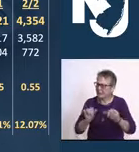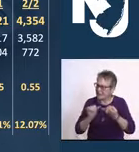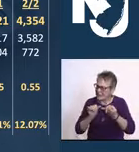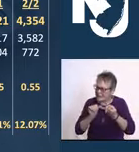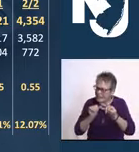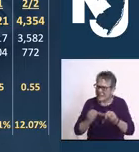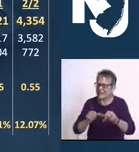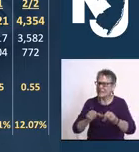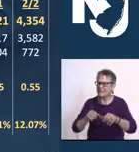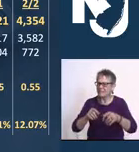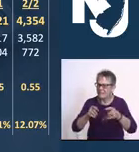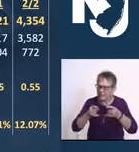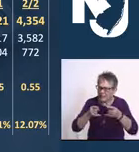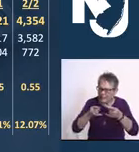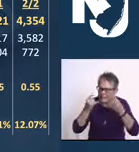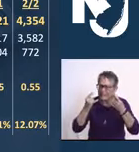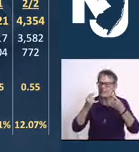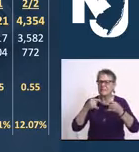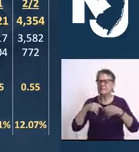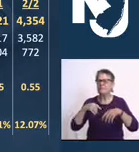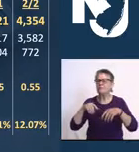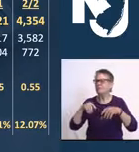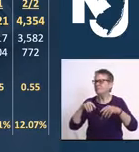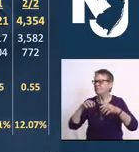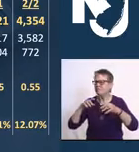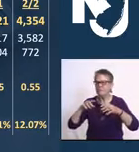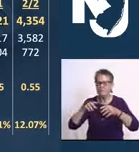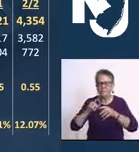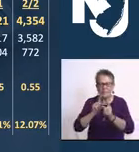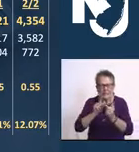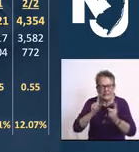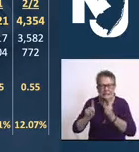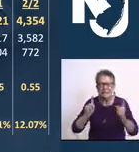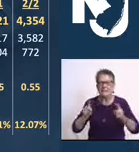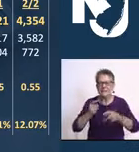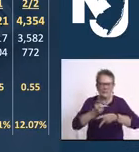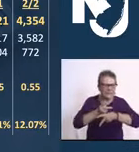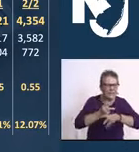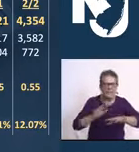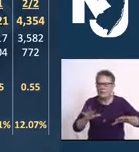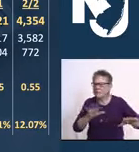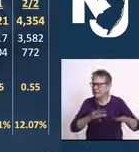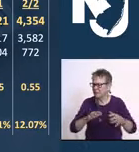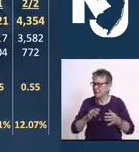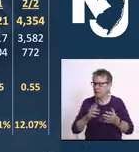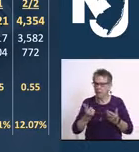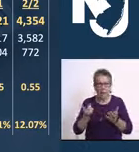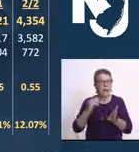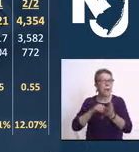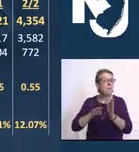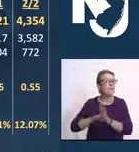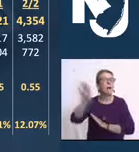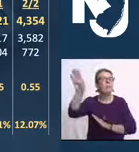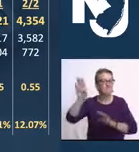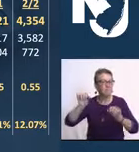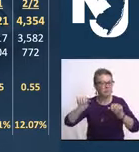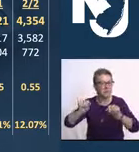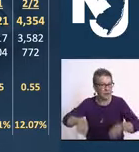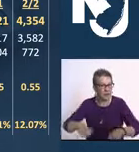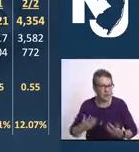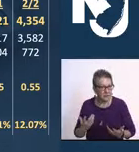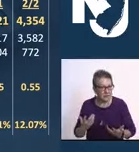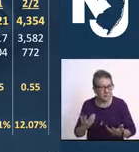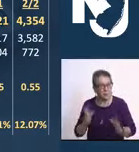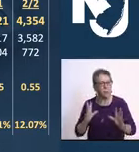have to remain on a vigilant footing. Before we go to hospitals, I spent a good chunk of the weekend was